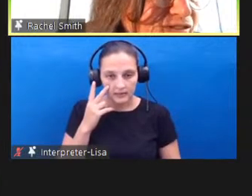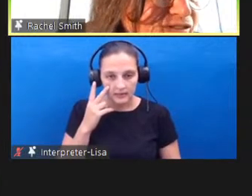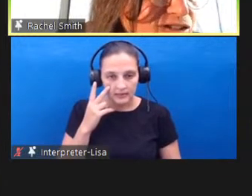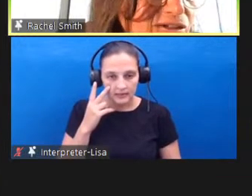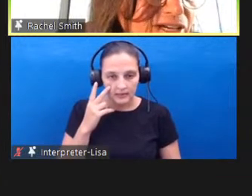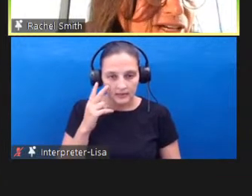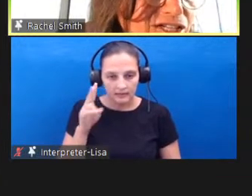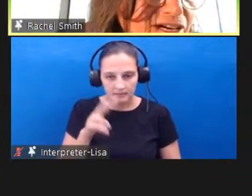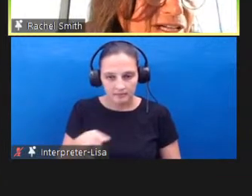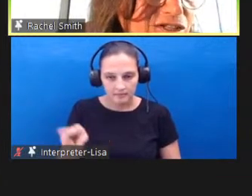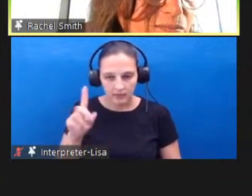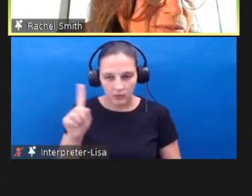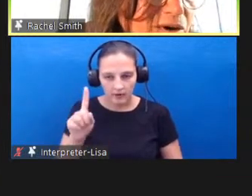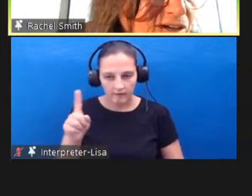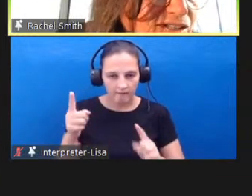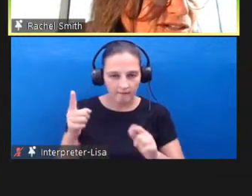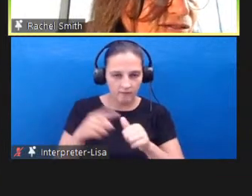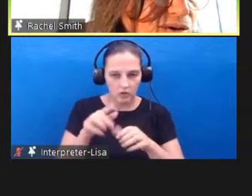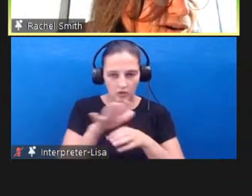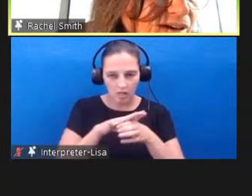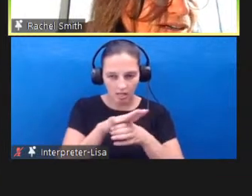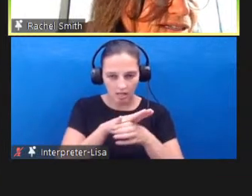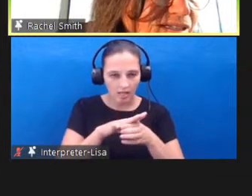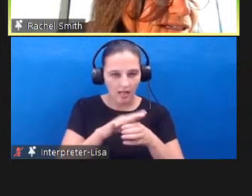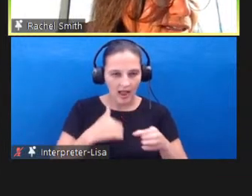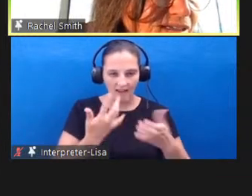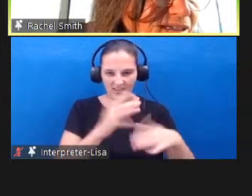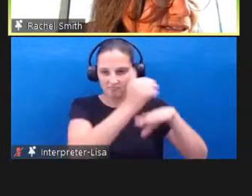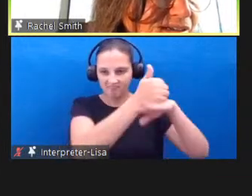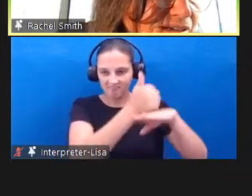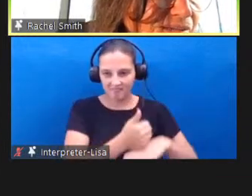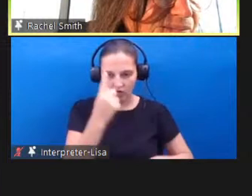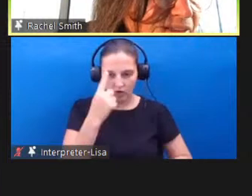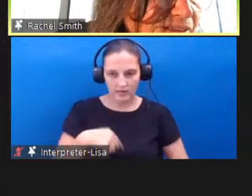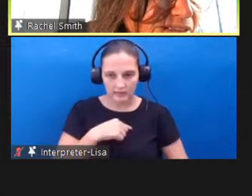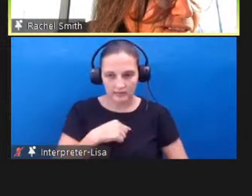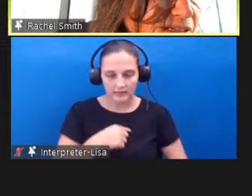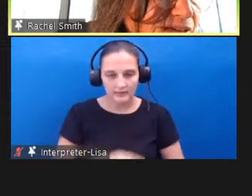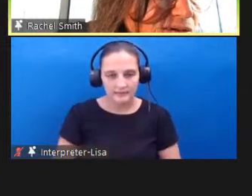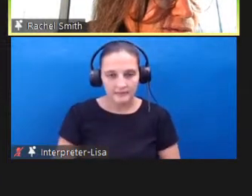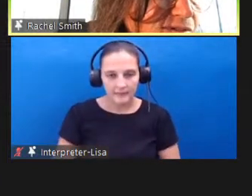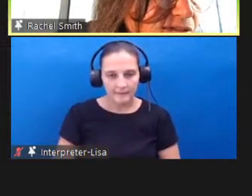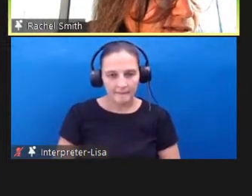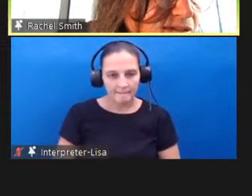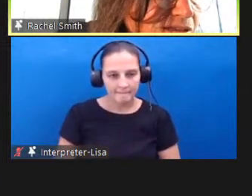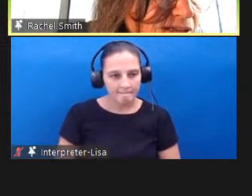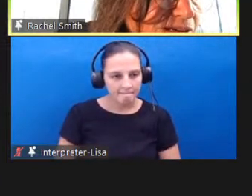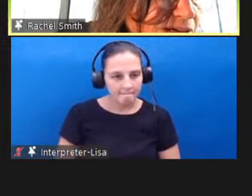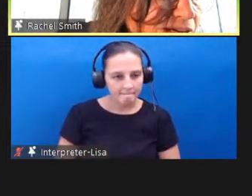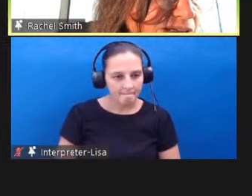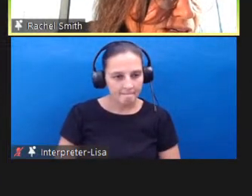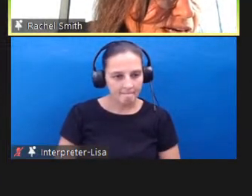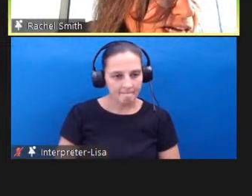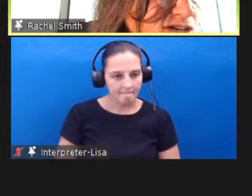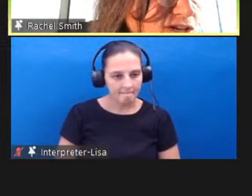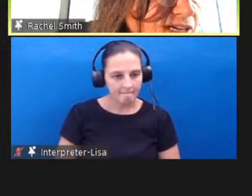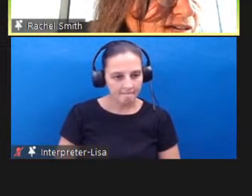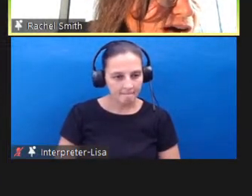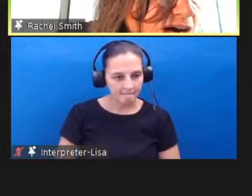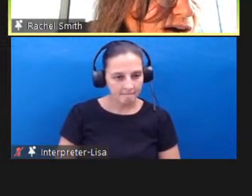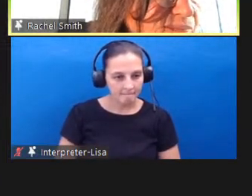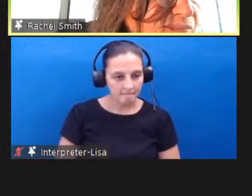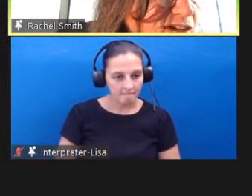to my first location. I made these bookmarks for us. Let's see. Oops. And again,